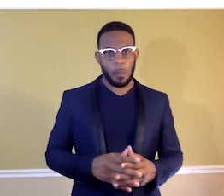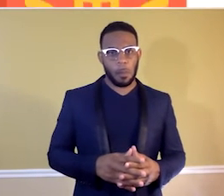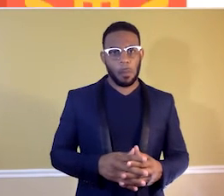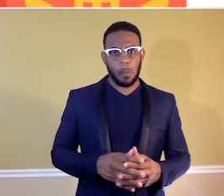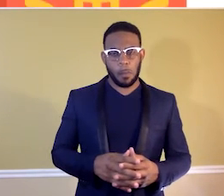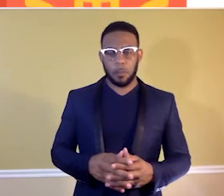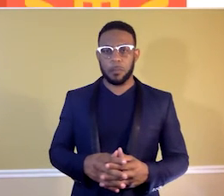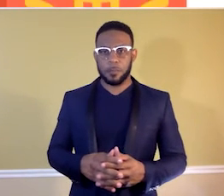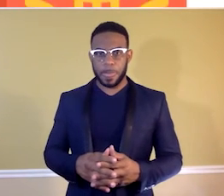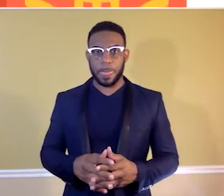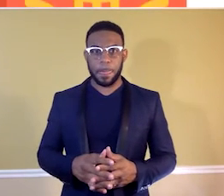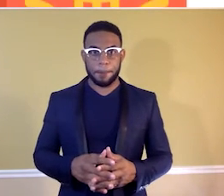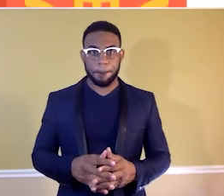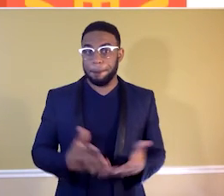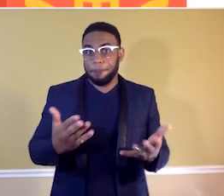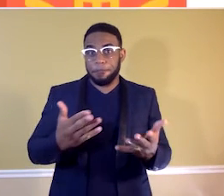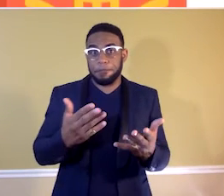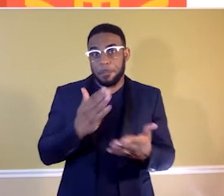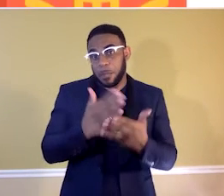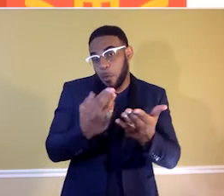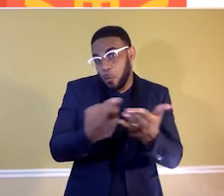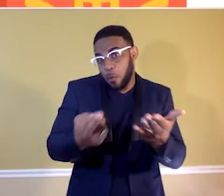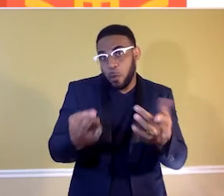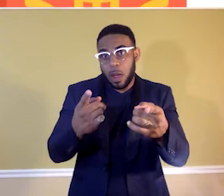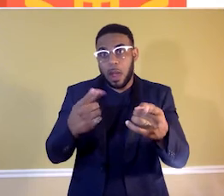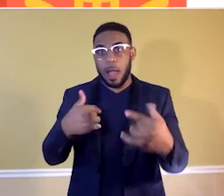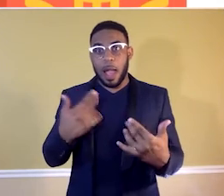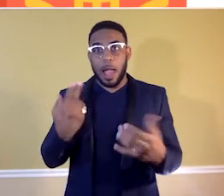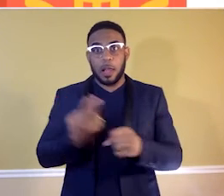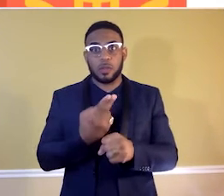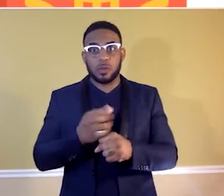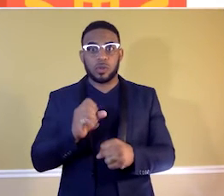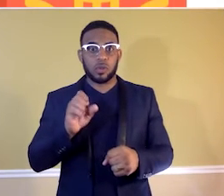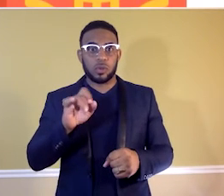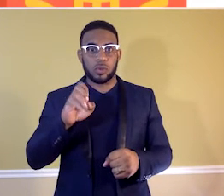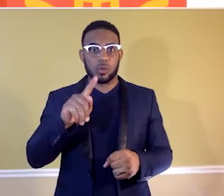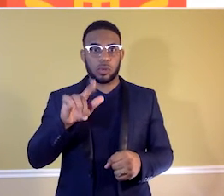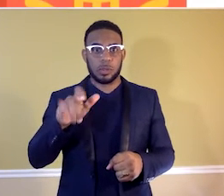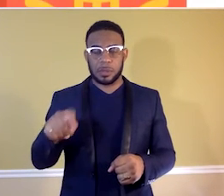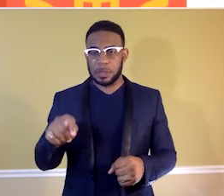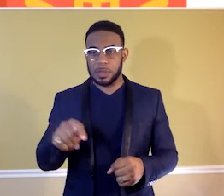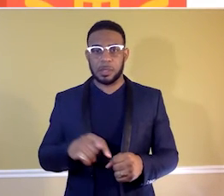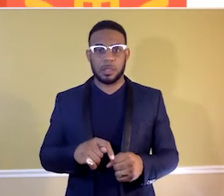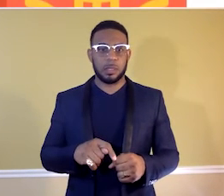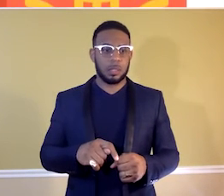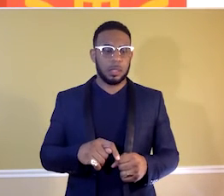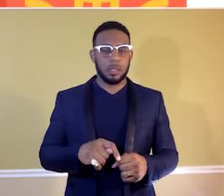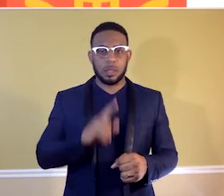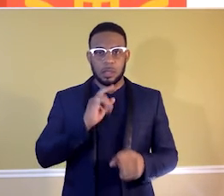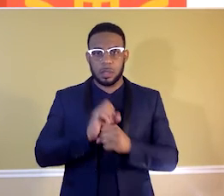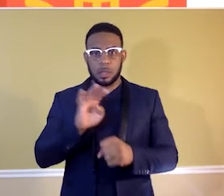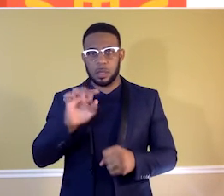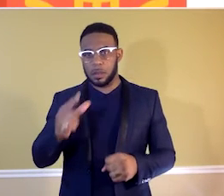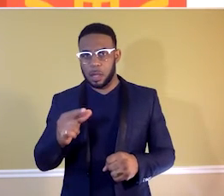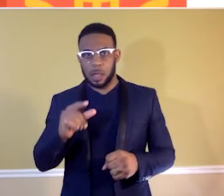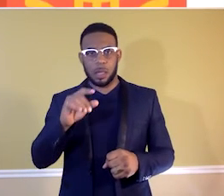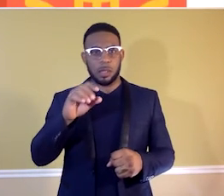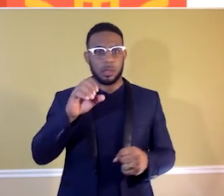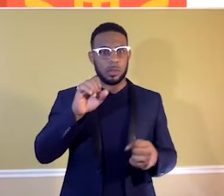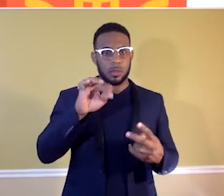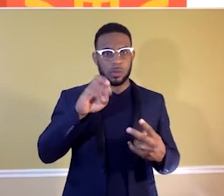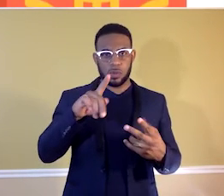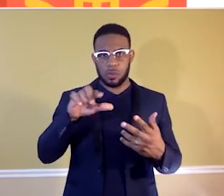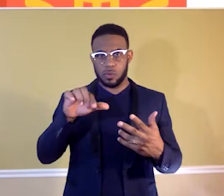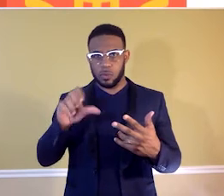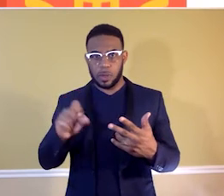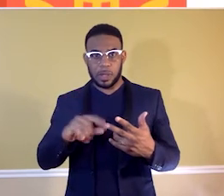So these are some resources that I've used. So Streamlit, Grimoire, the actual blog, serverless to deploy